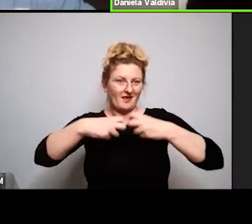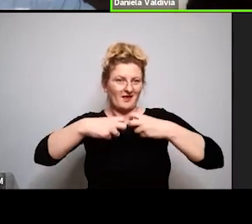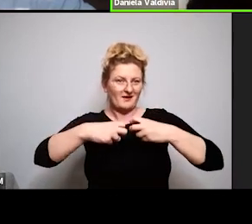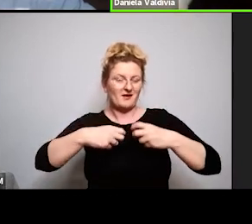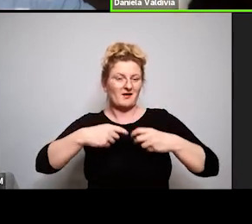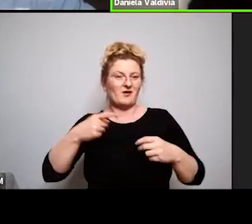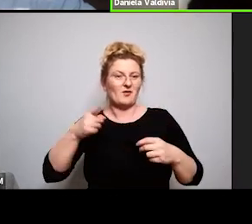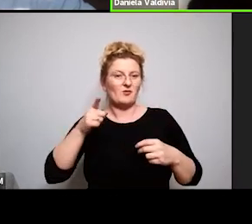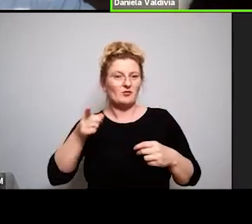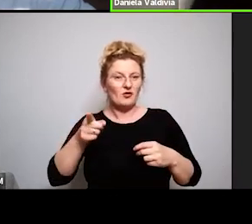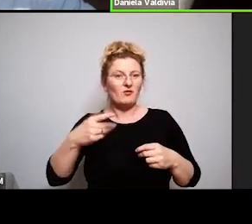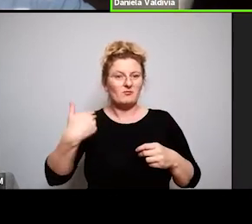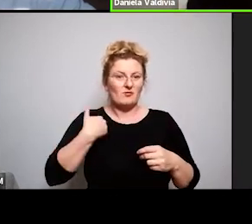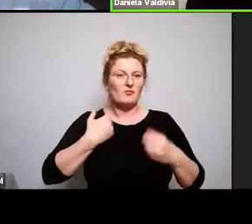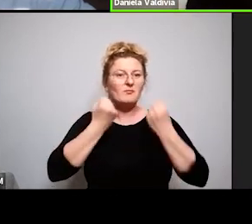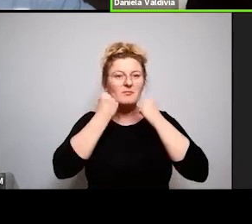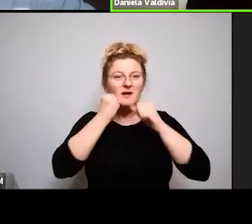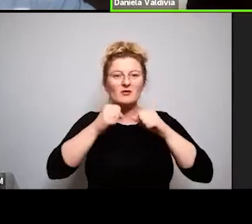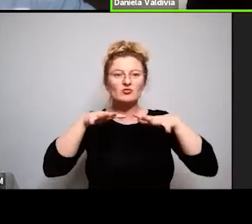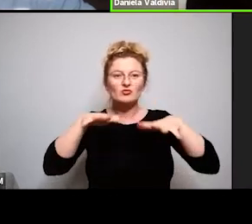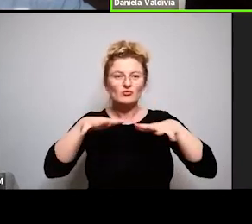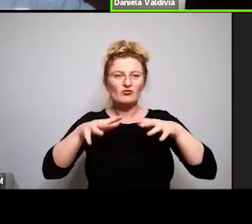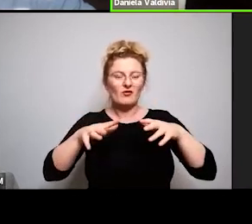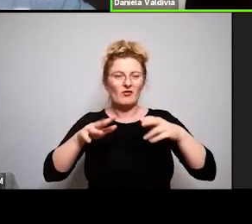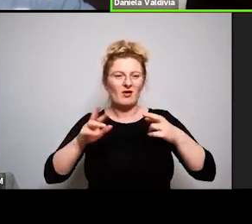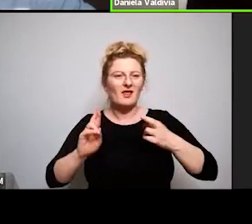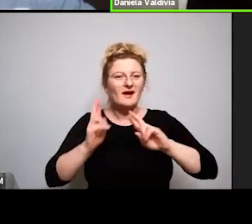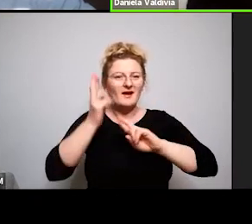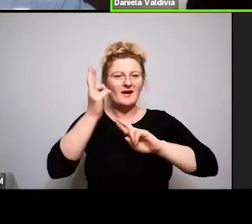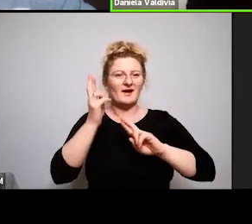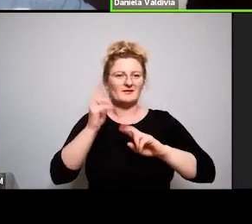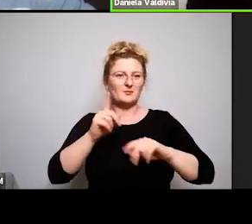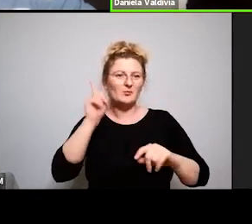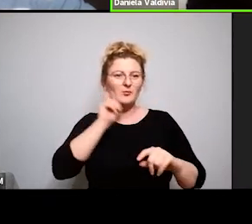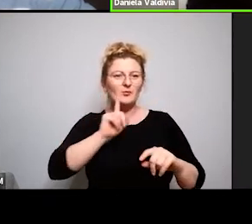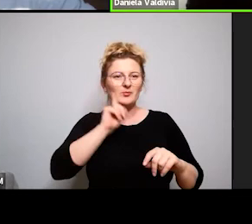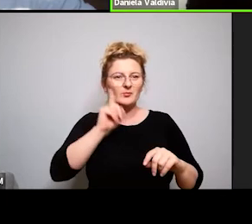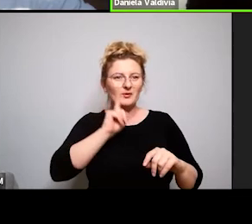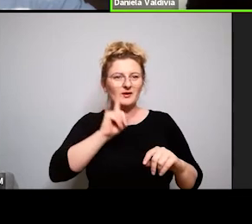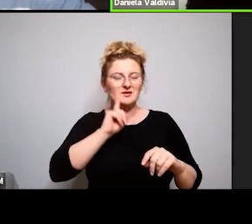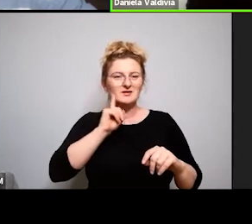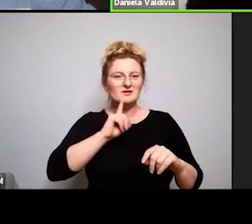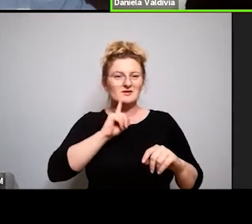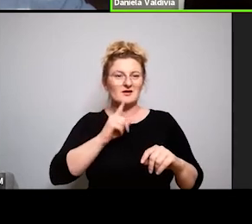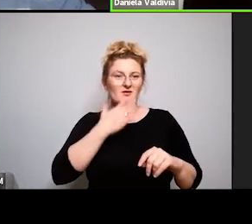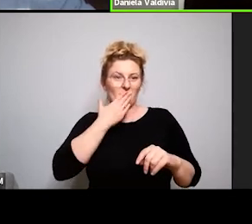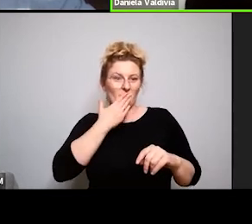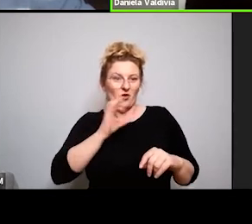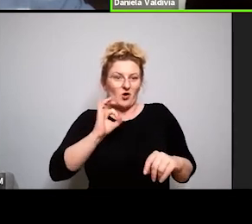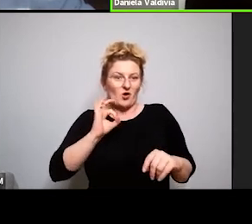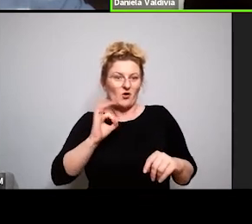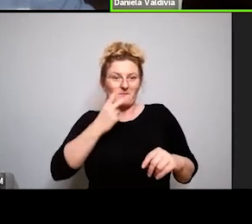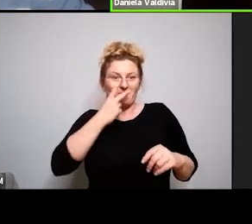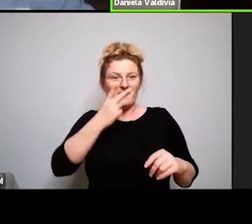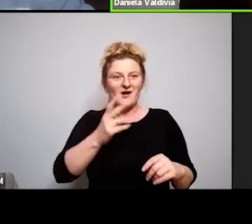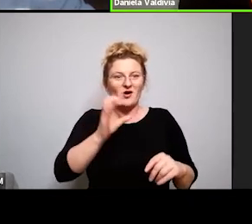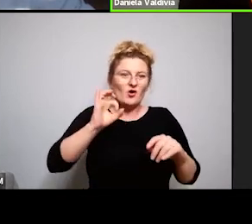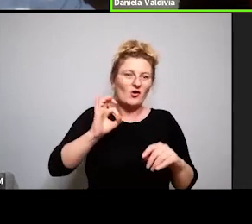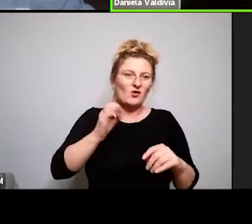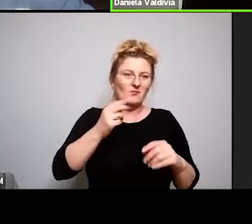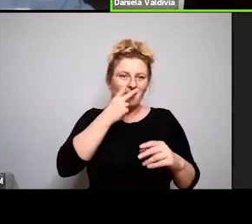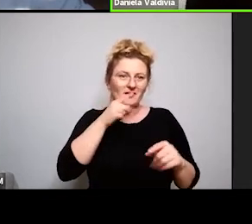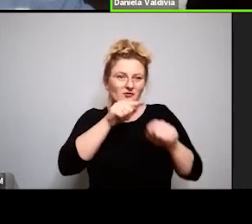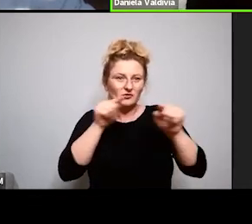women saying like, oh yeah, I can teach you how to do it. I do it every day with my girls, you know, or yeah, that's crazy. I'm going to give you some